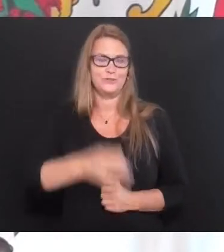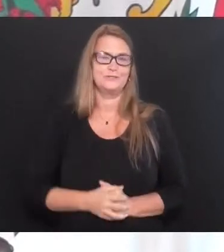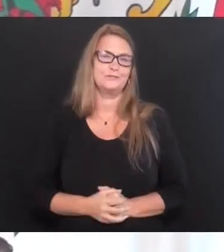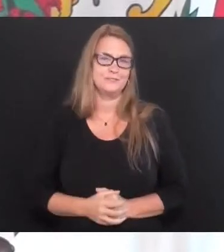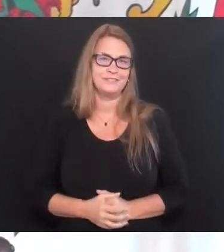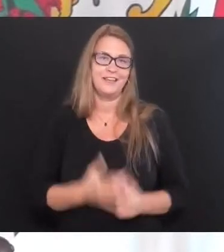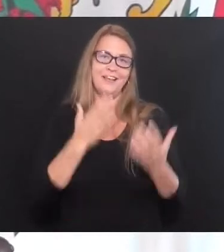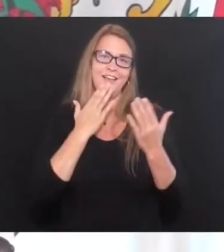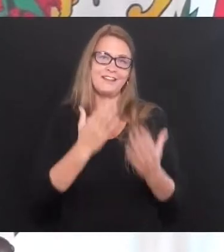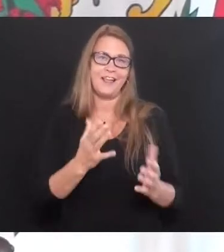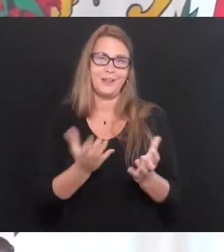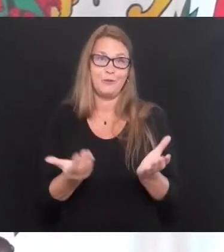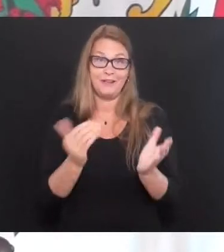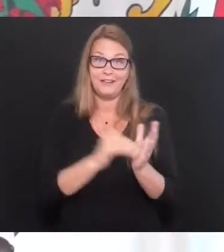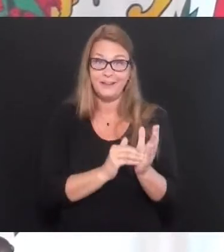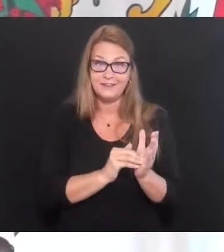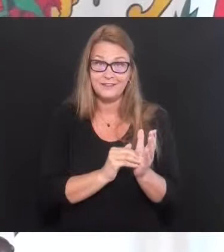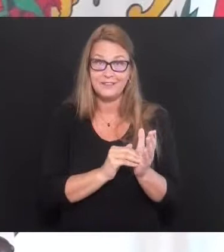thank you a bunch, and